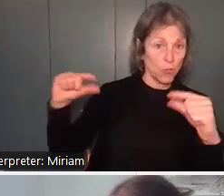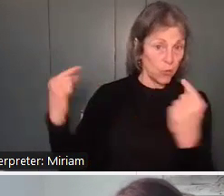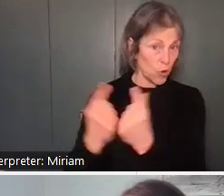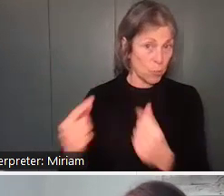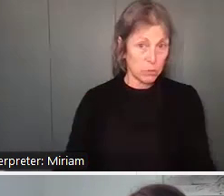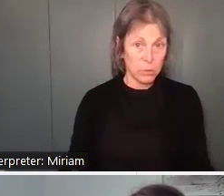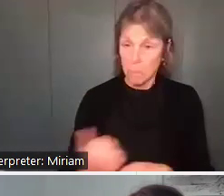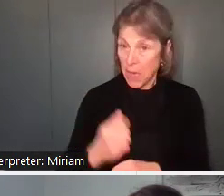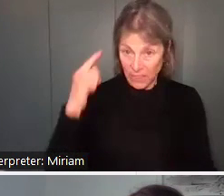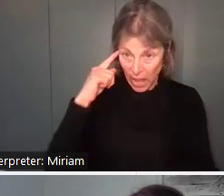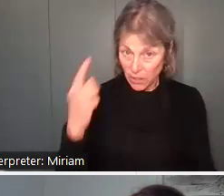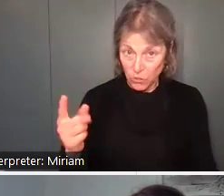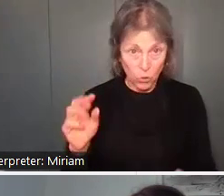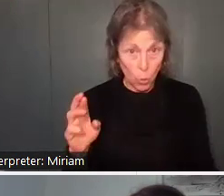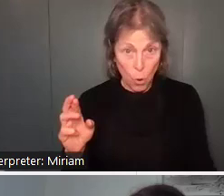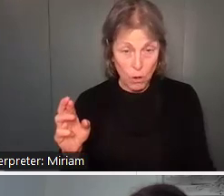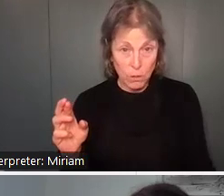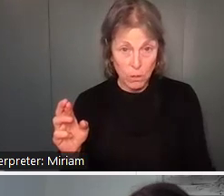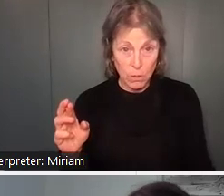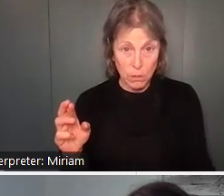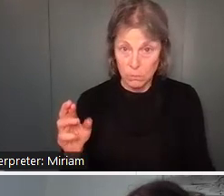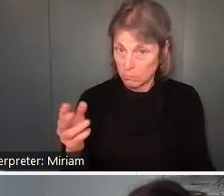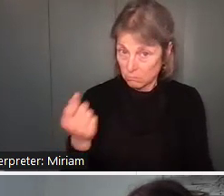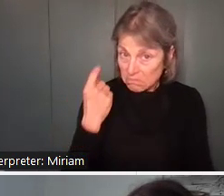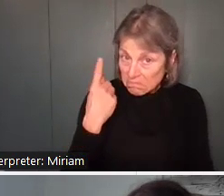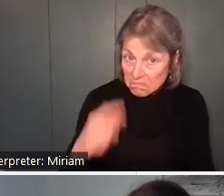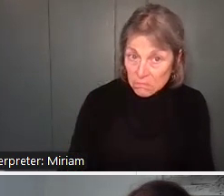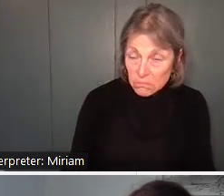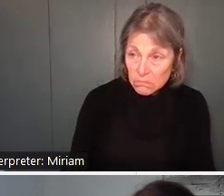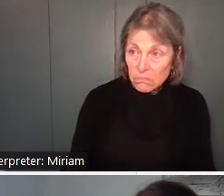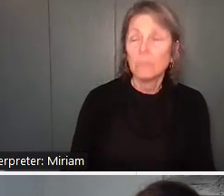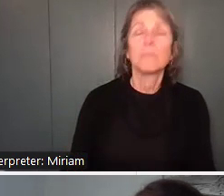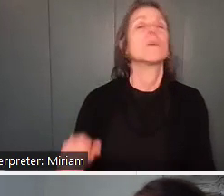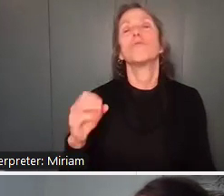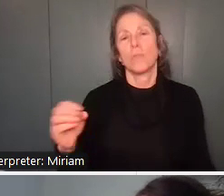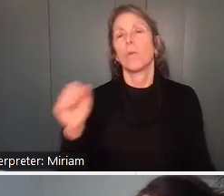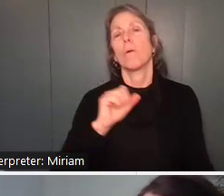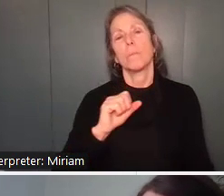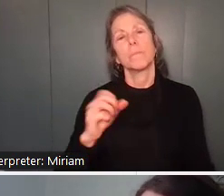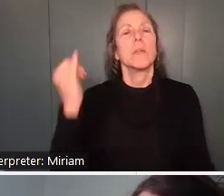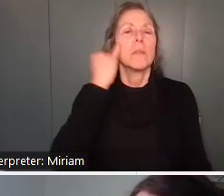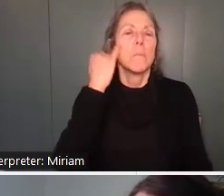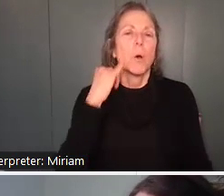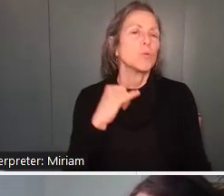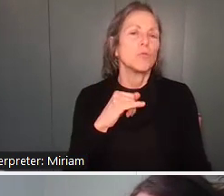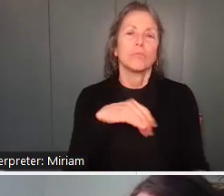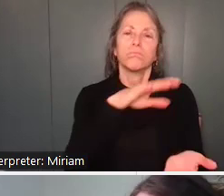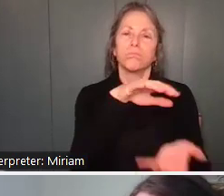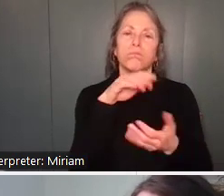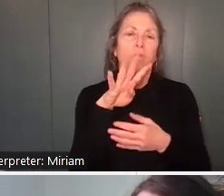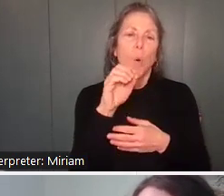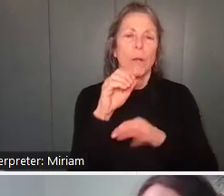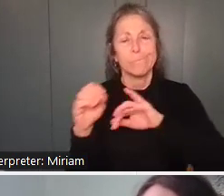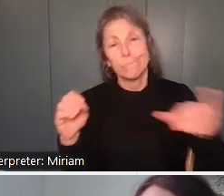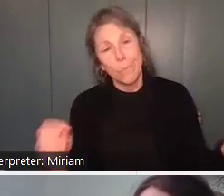make sense? Or does it make, yeah, does that make sense? That way everyone is, like, say we get 40, well, we're not gonna get